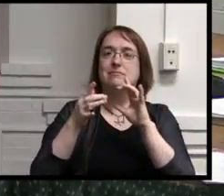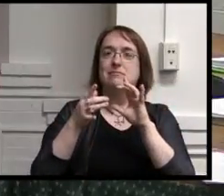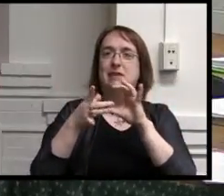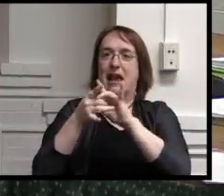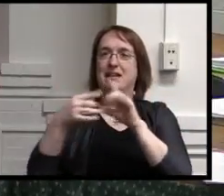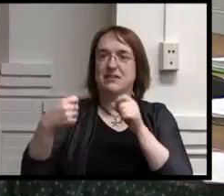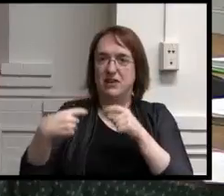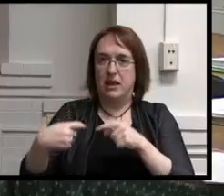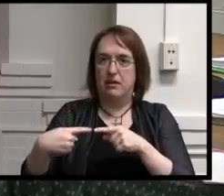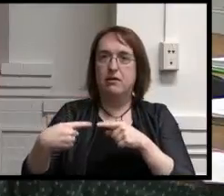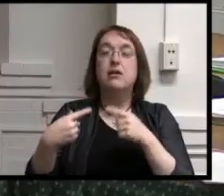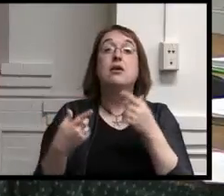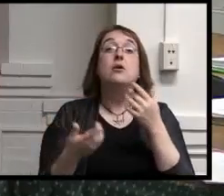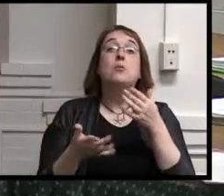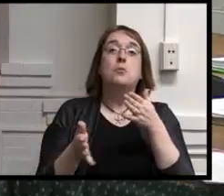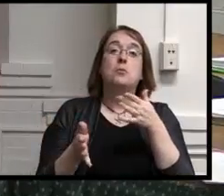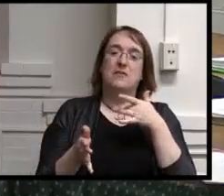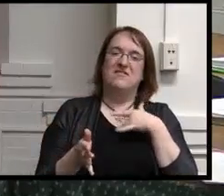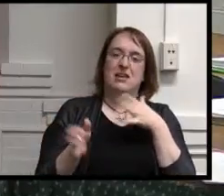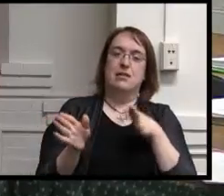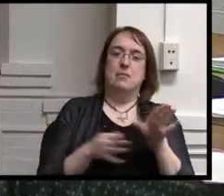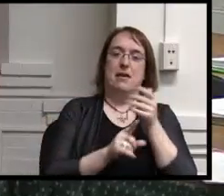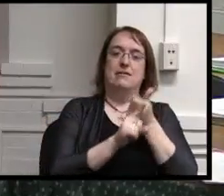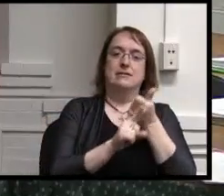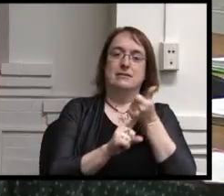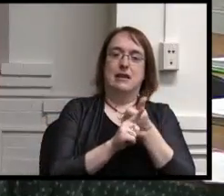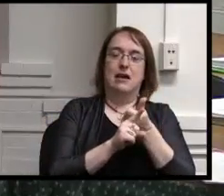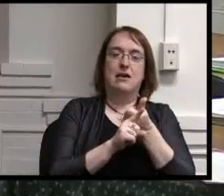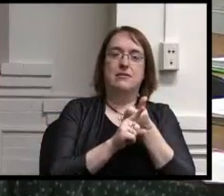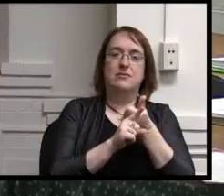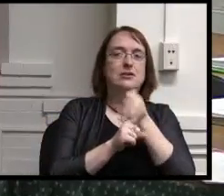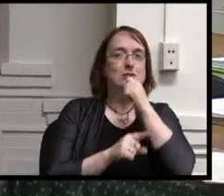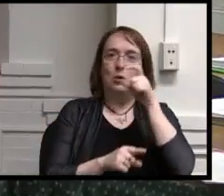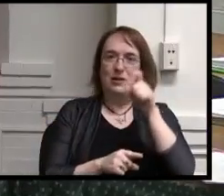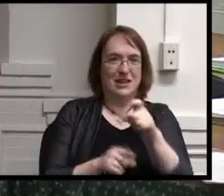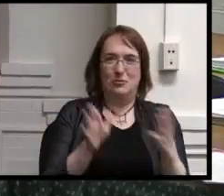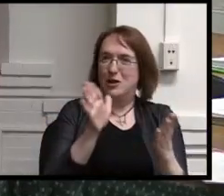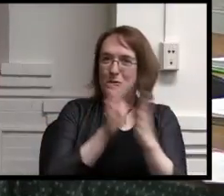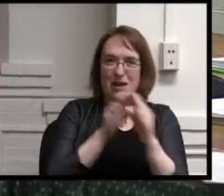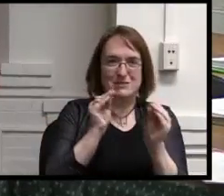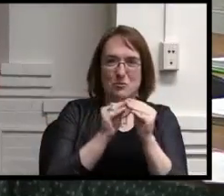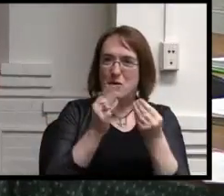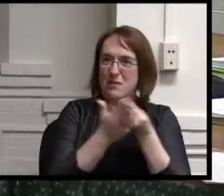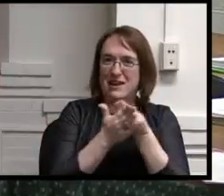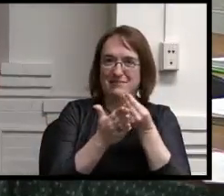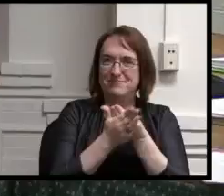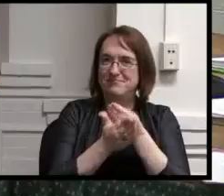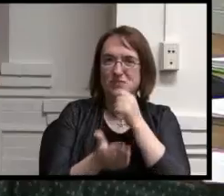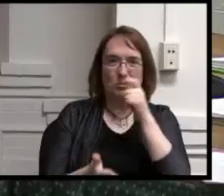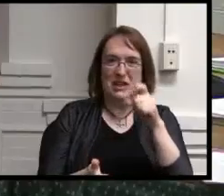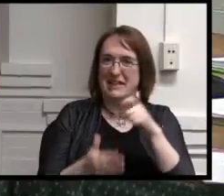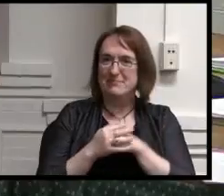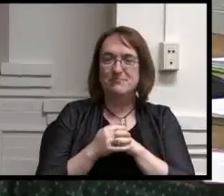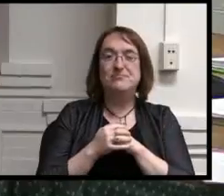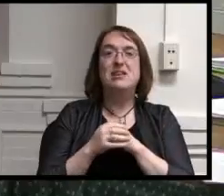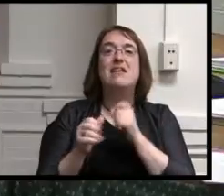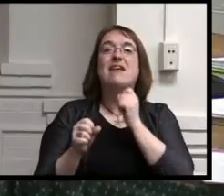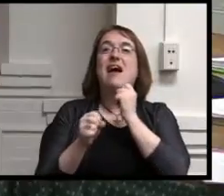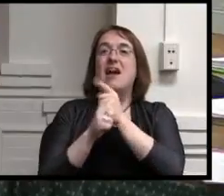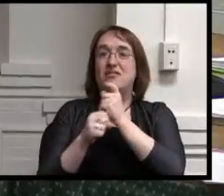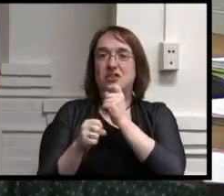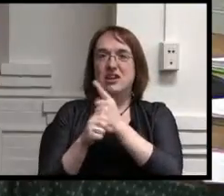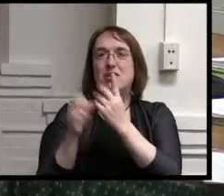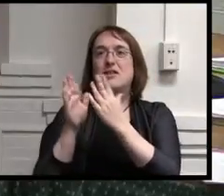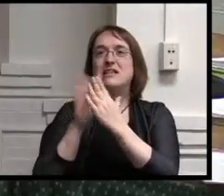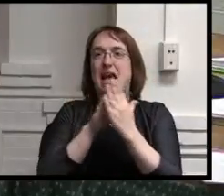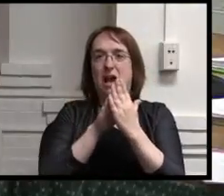we believe that the plan can be implemented without a request for any additional funding. You'll recall that each year the town